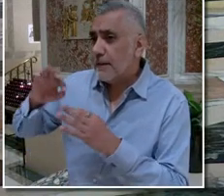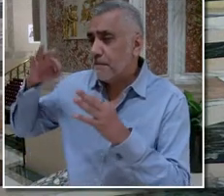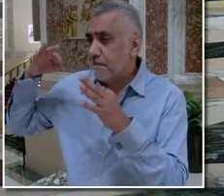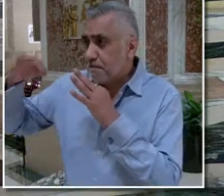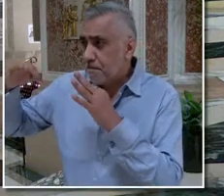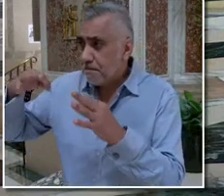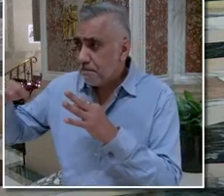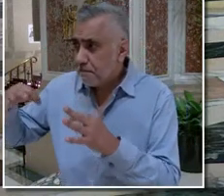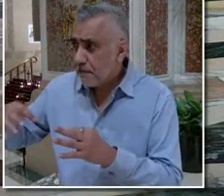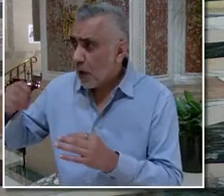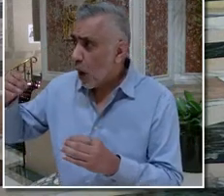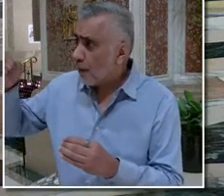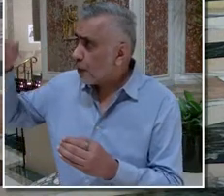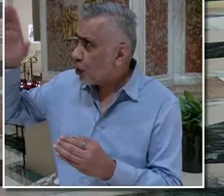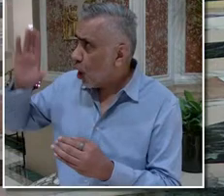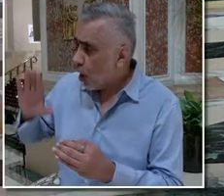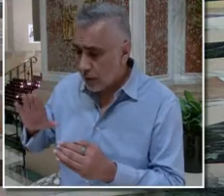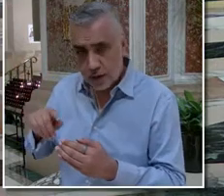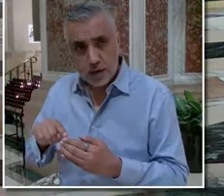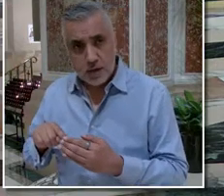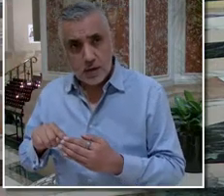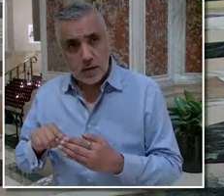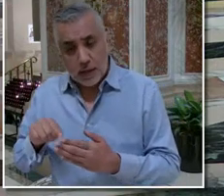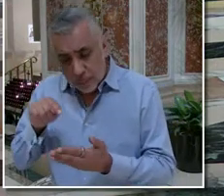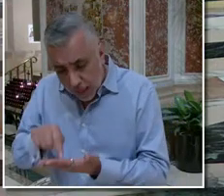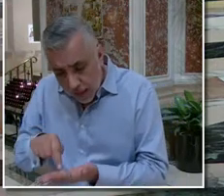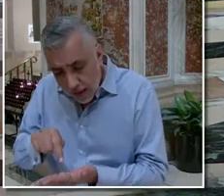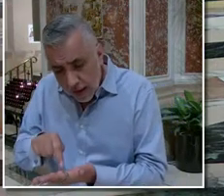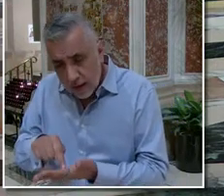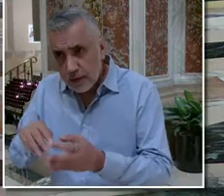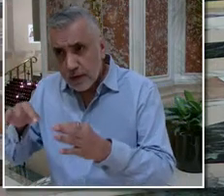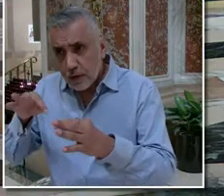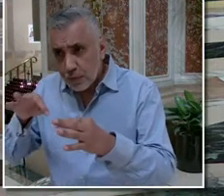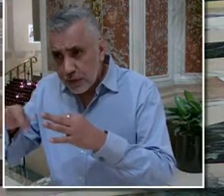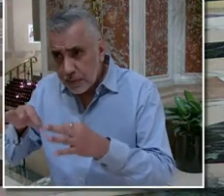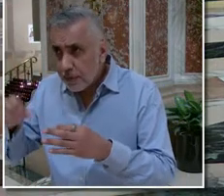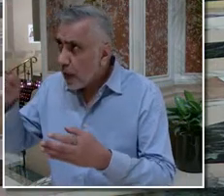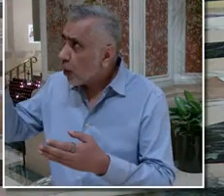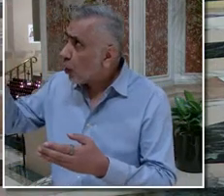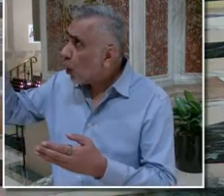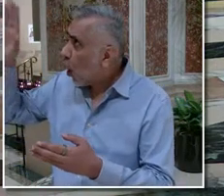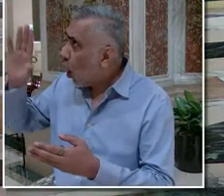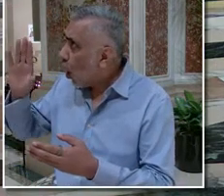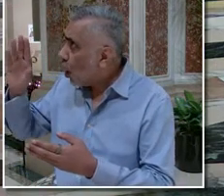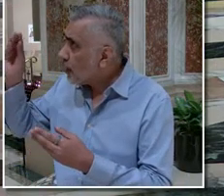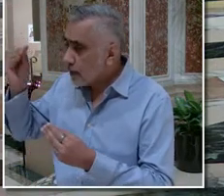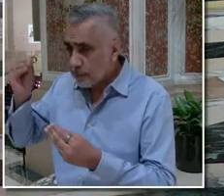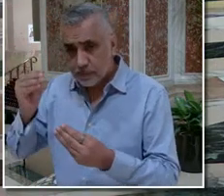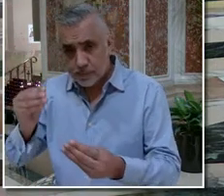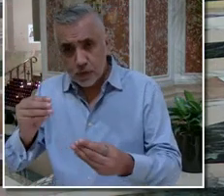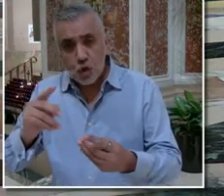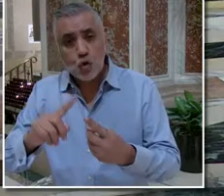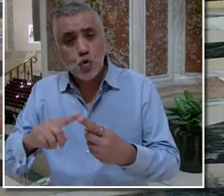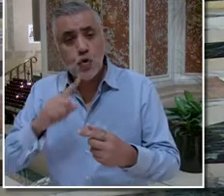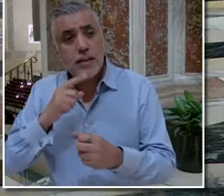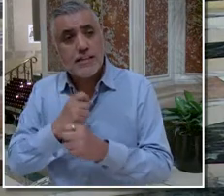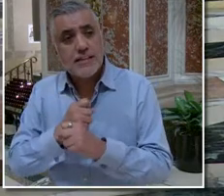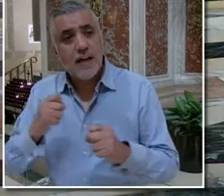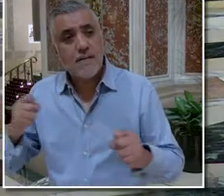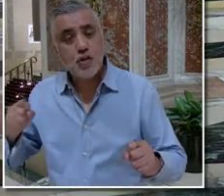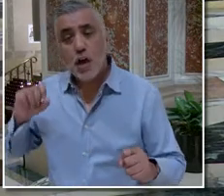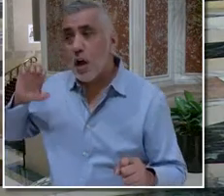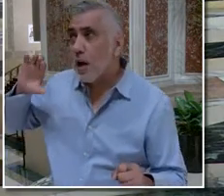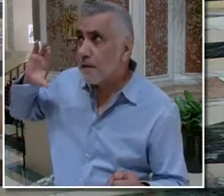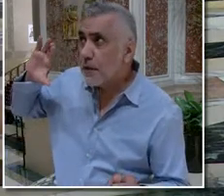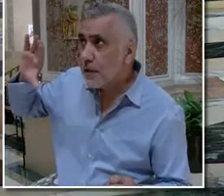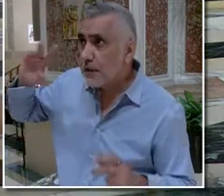Dios. La propia receta de Dios para la salvación de su